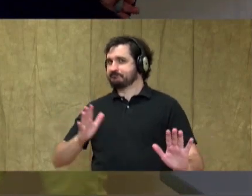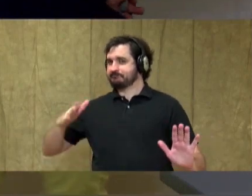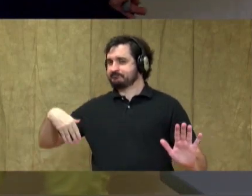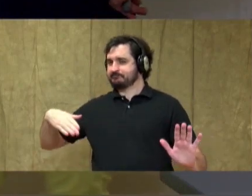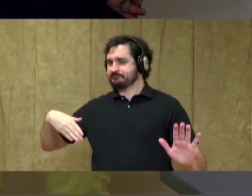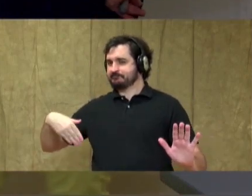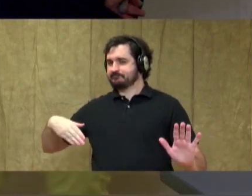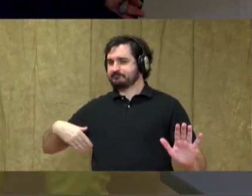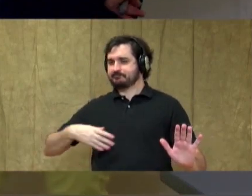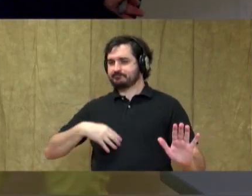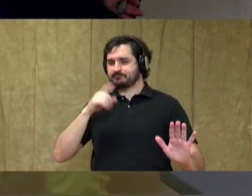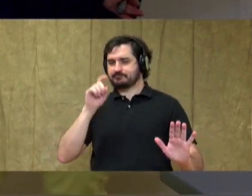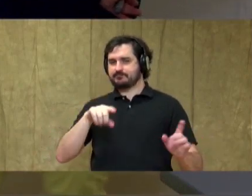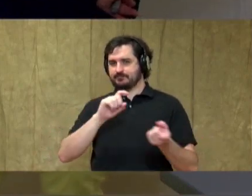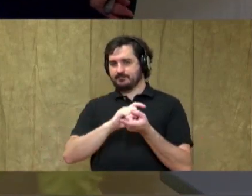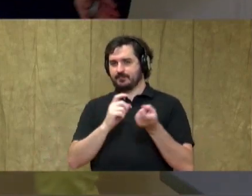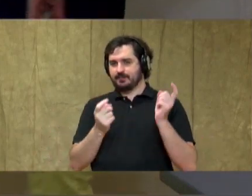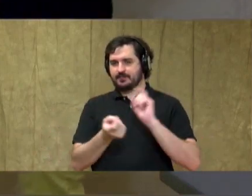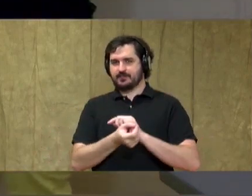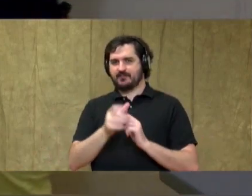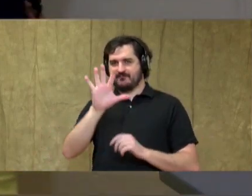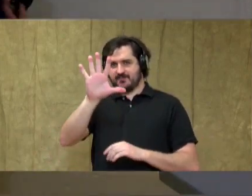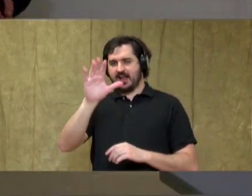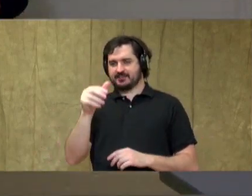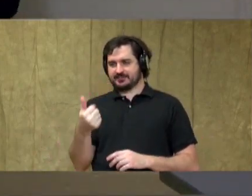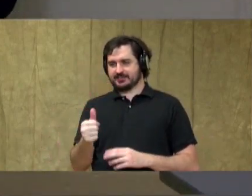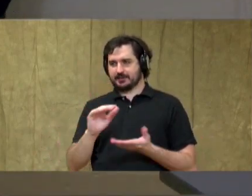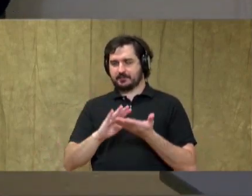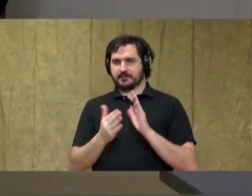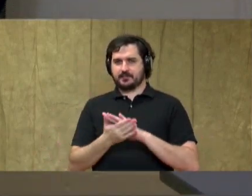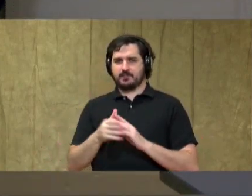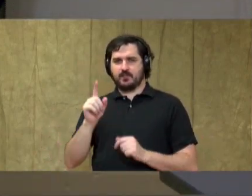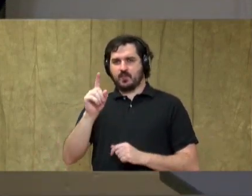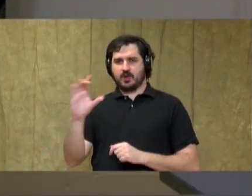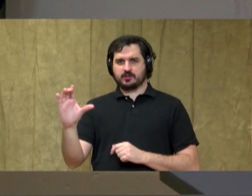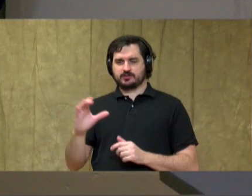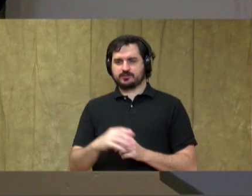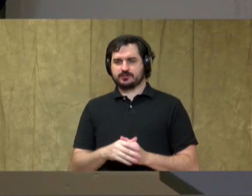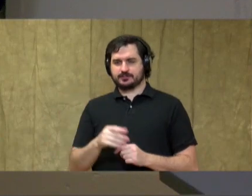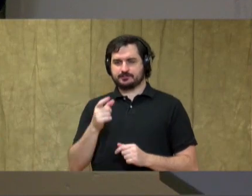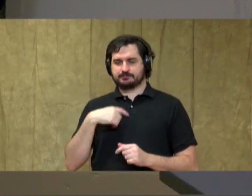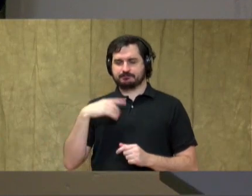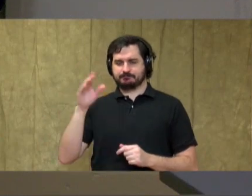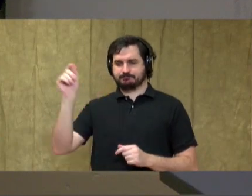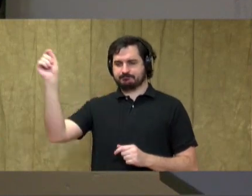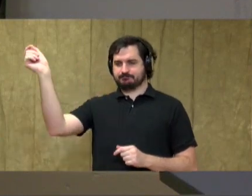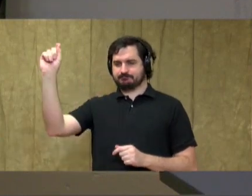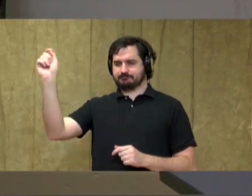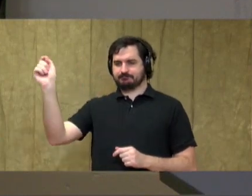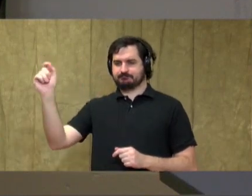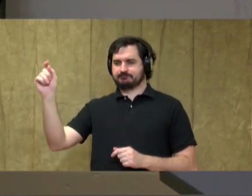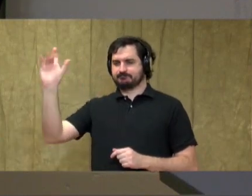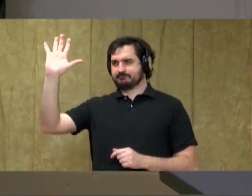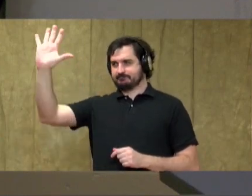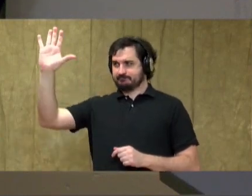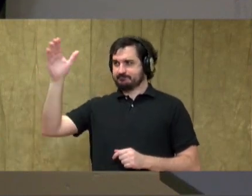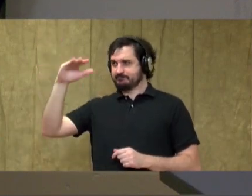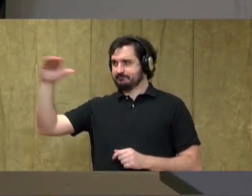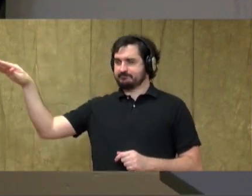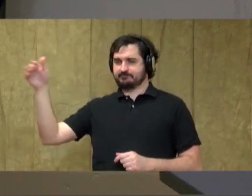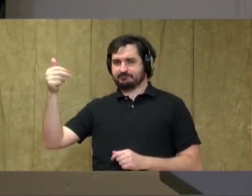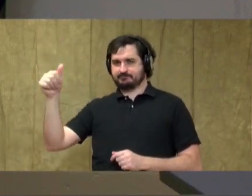convert 5 tenths into hundredths, right? And I can come over here to the side and I can do that